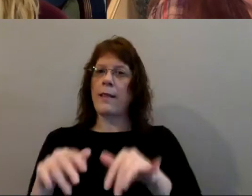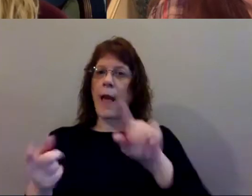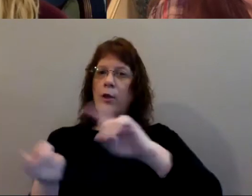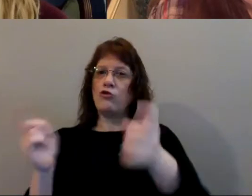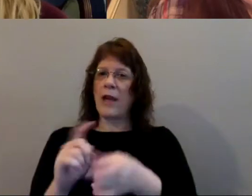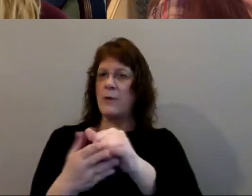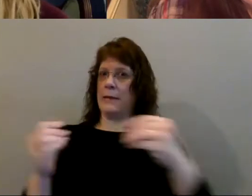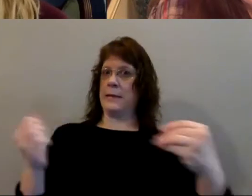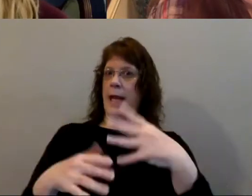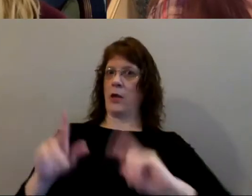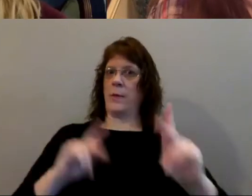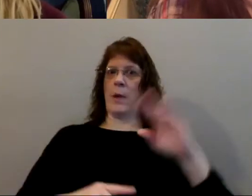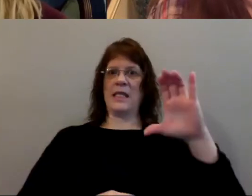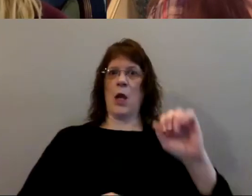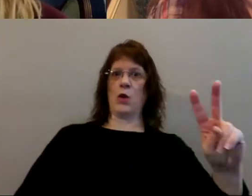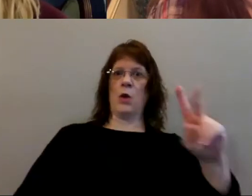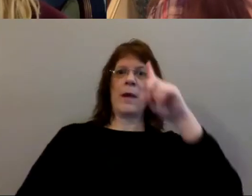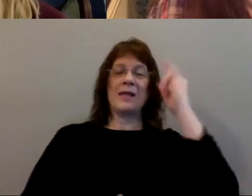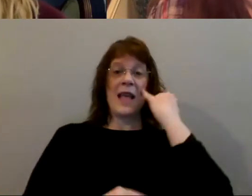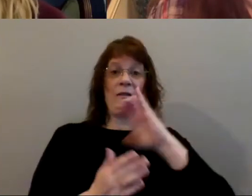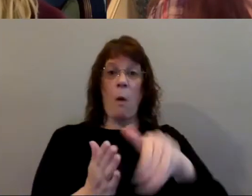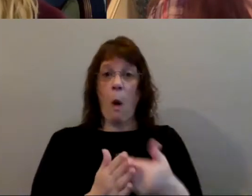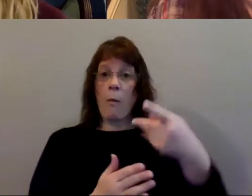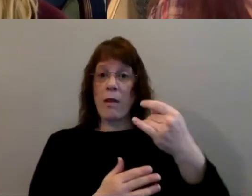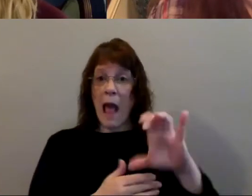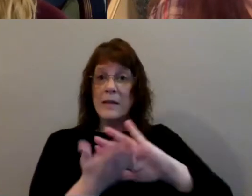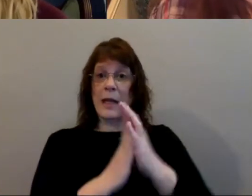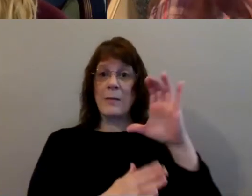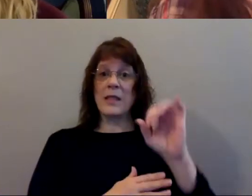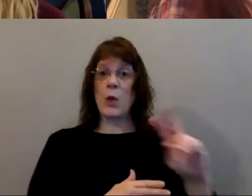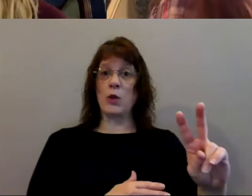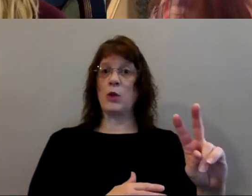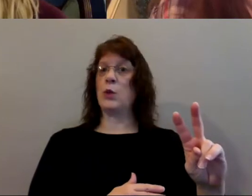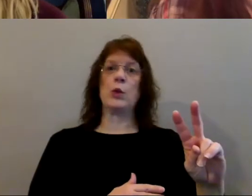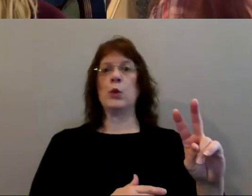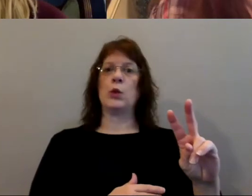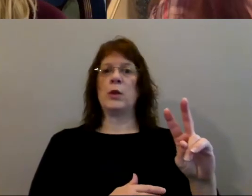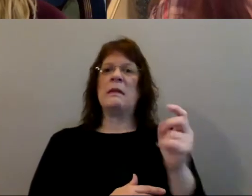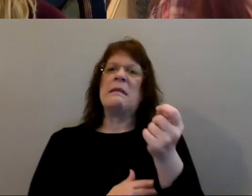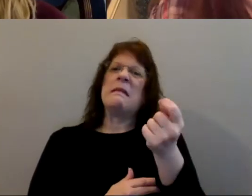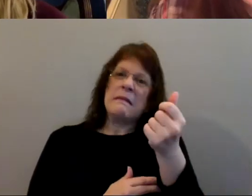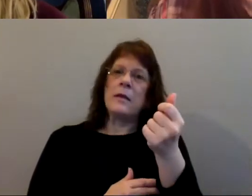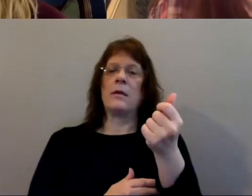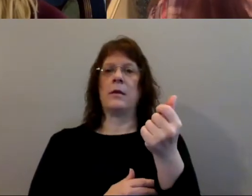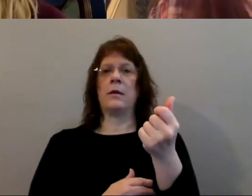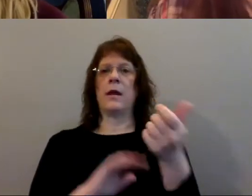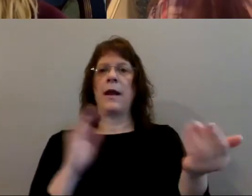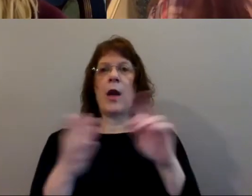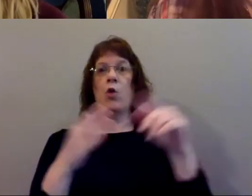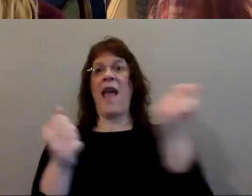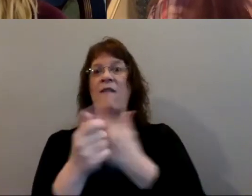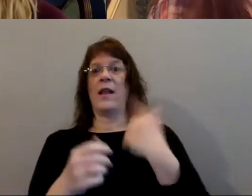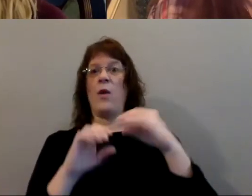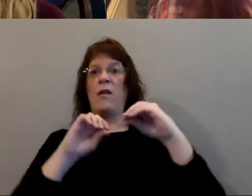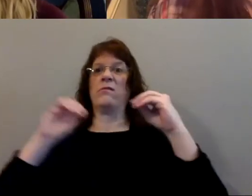thing because, I mean, if you turned all of the plastic in the world into CO2, it would be a very tiny blip among everything that we're emitting from